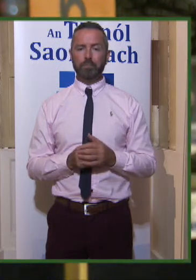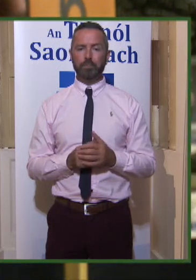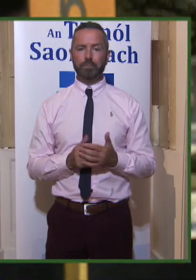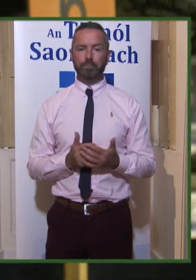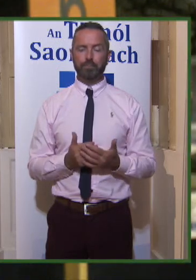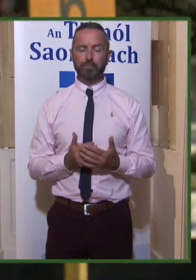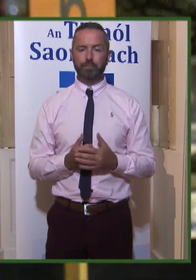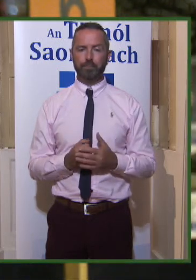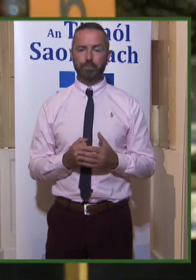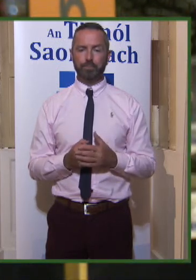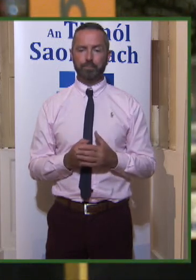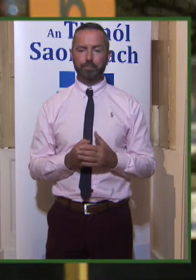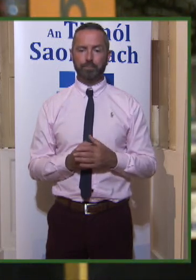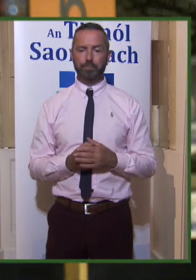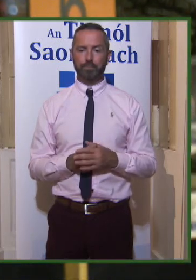record.